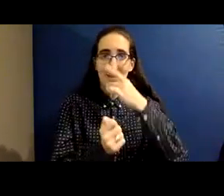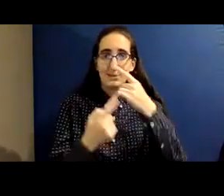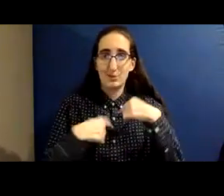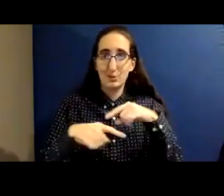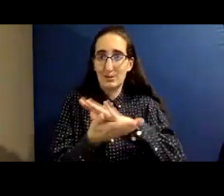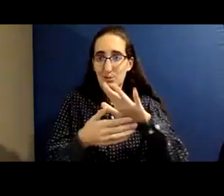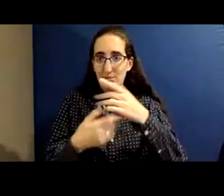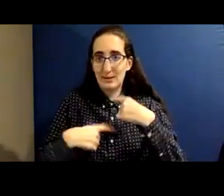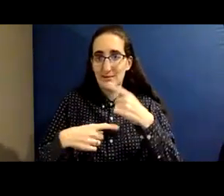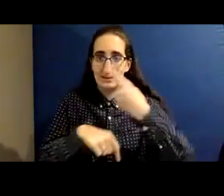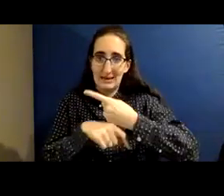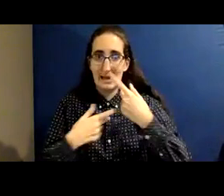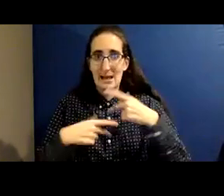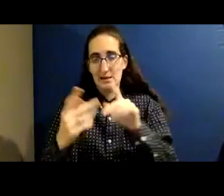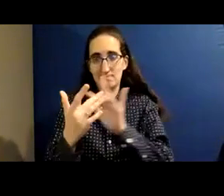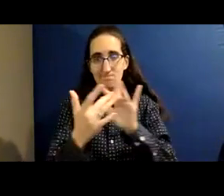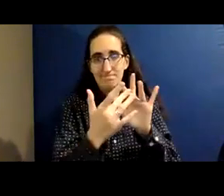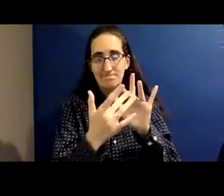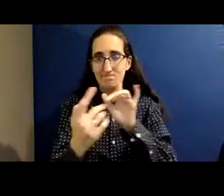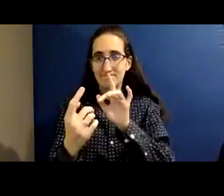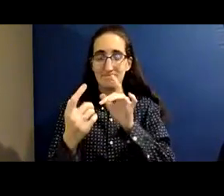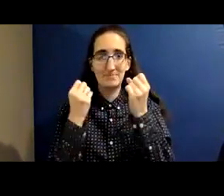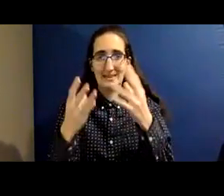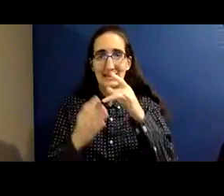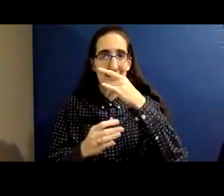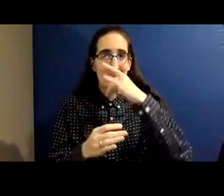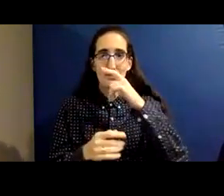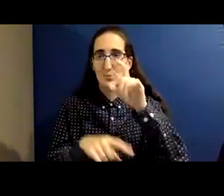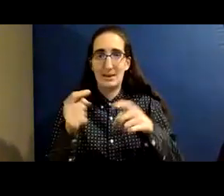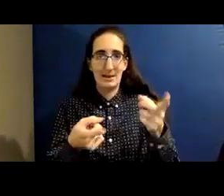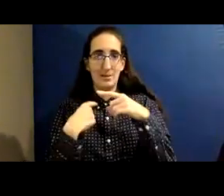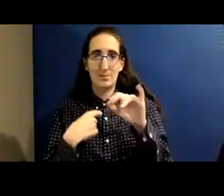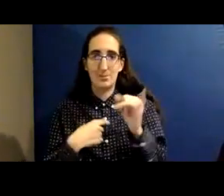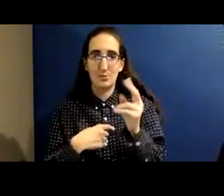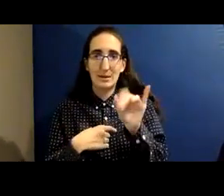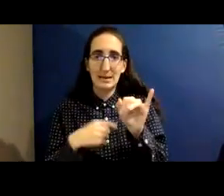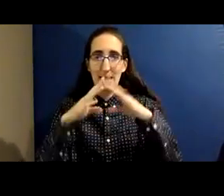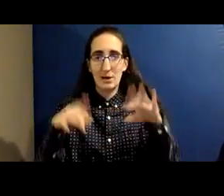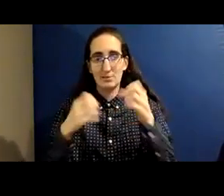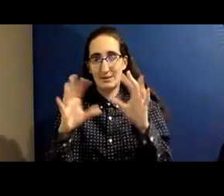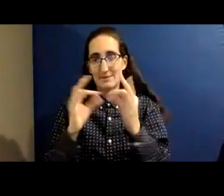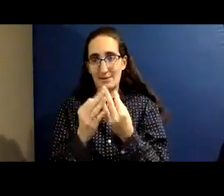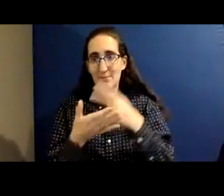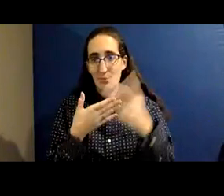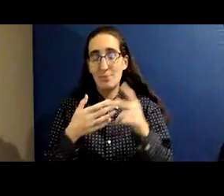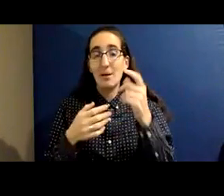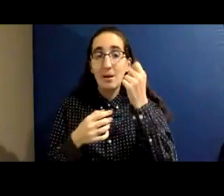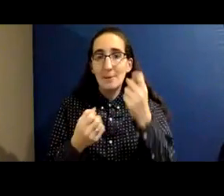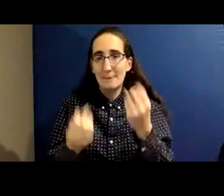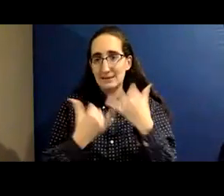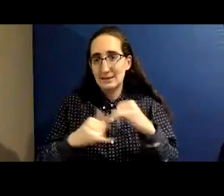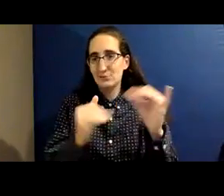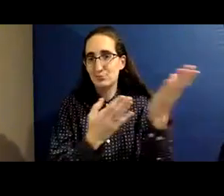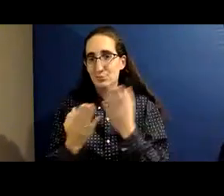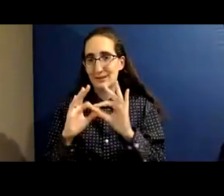to reach many kids who would not otherwise be able to make it to Judi's House for our whole family programs, although many do then bring their whole family to our programs, which we are